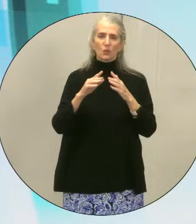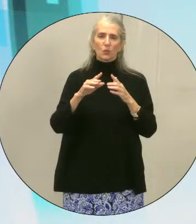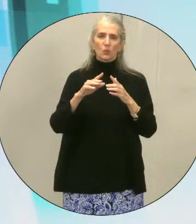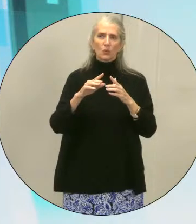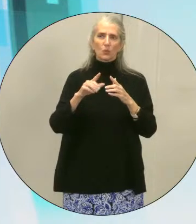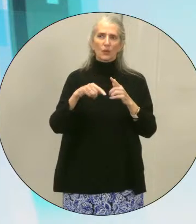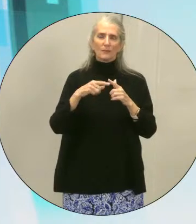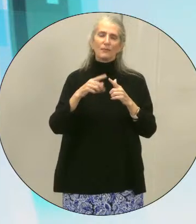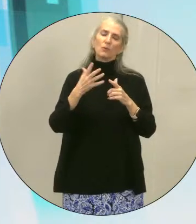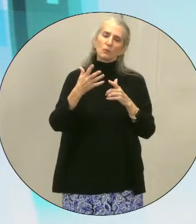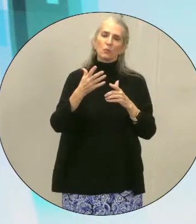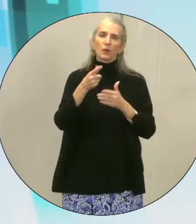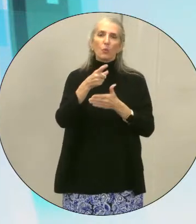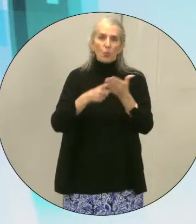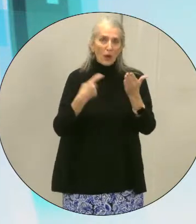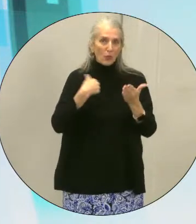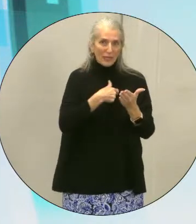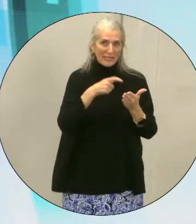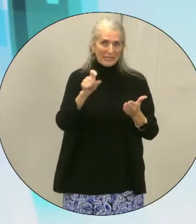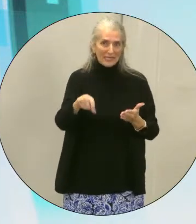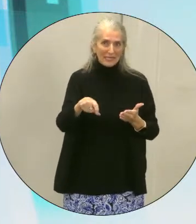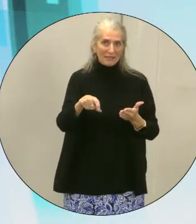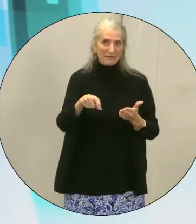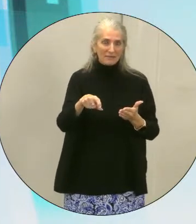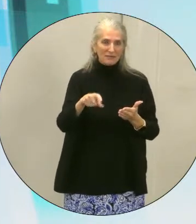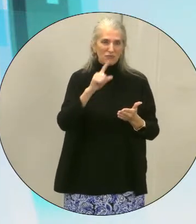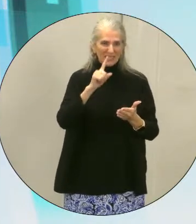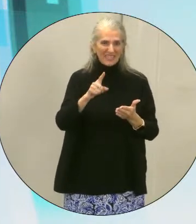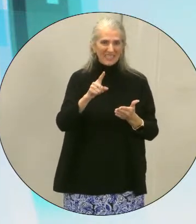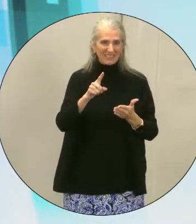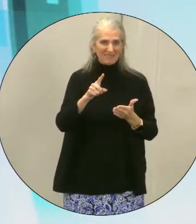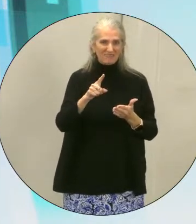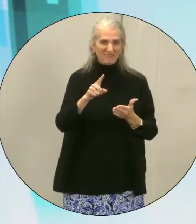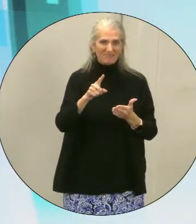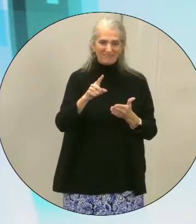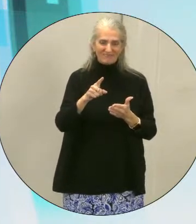what we need at the end of the day,